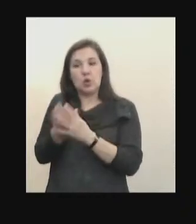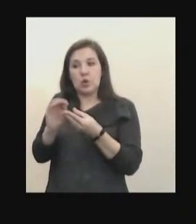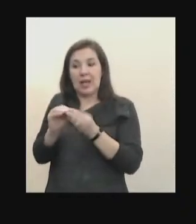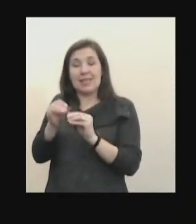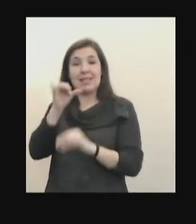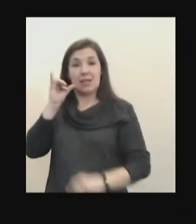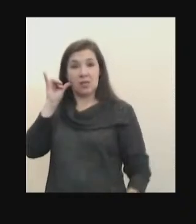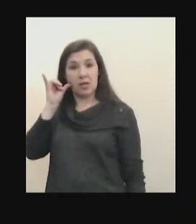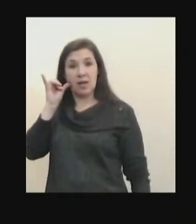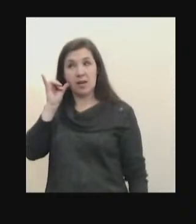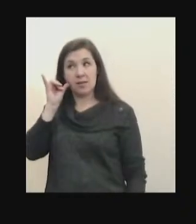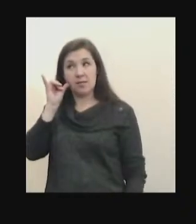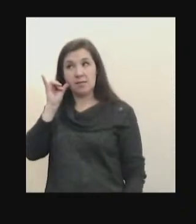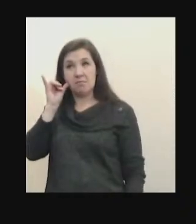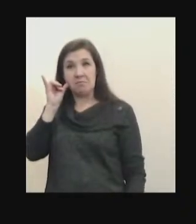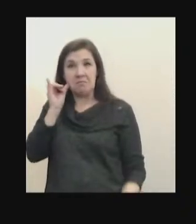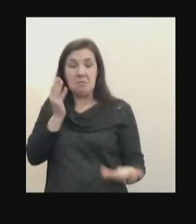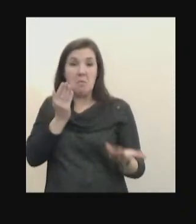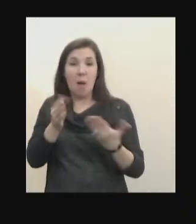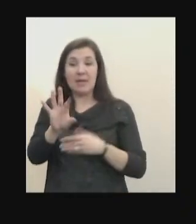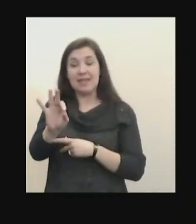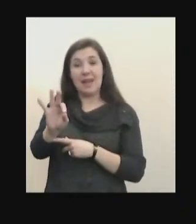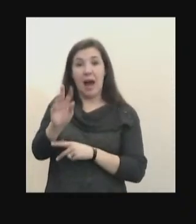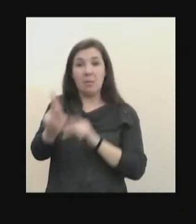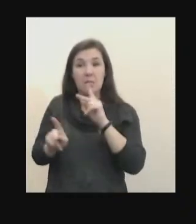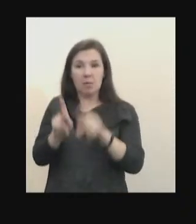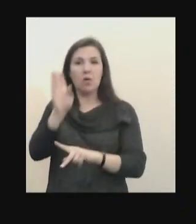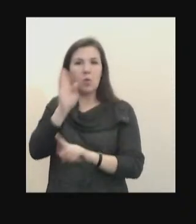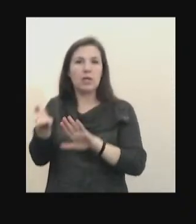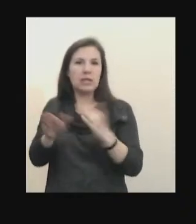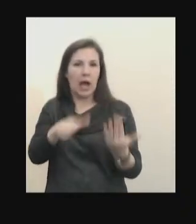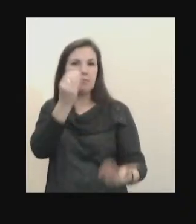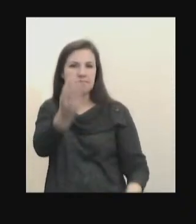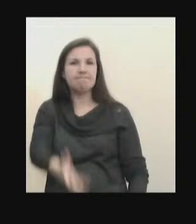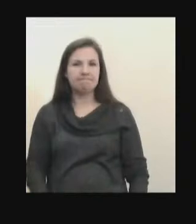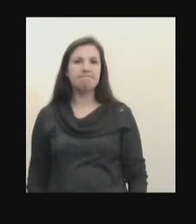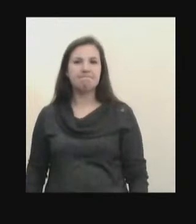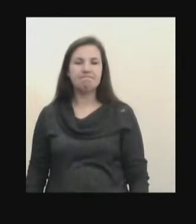alone, there's probably 9 people in there that will die.